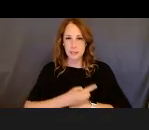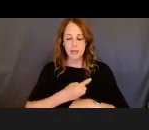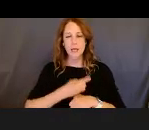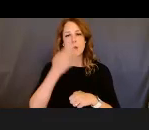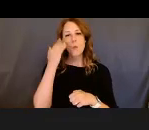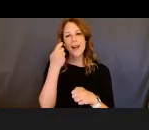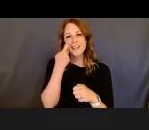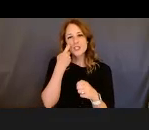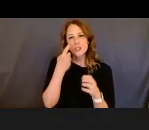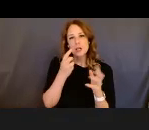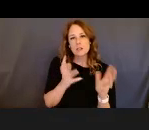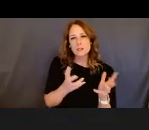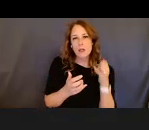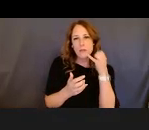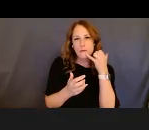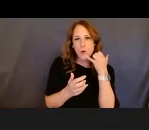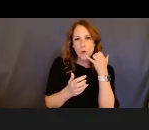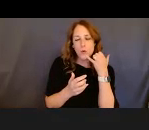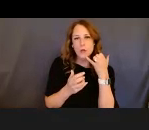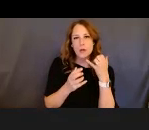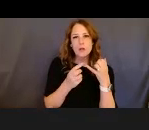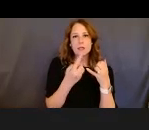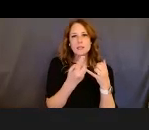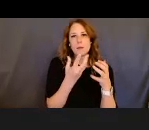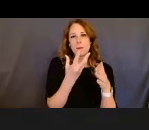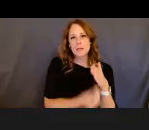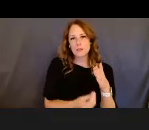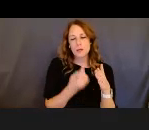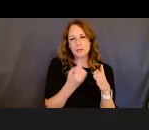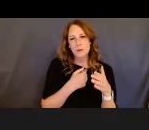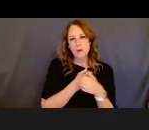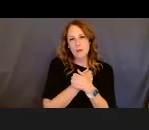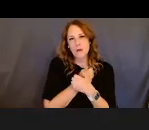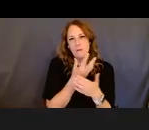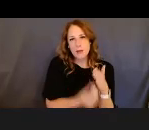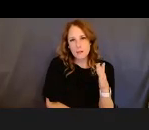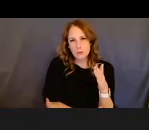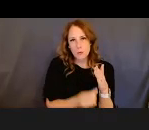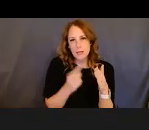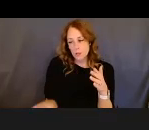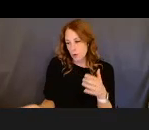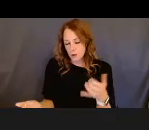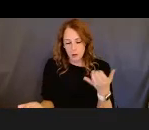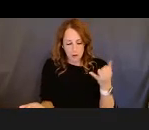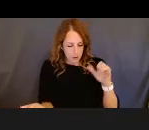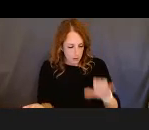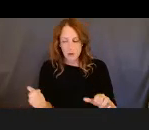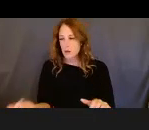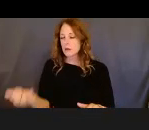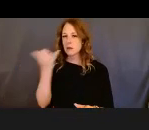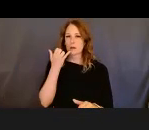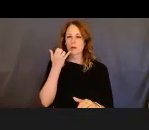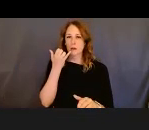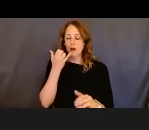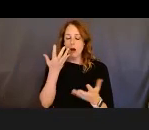phone after receiving a phone call of a loved one passing. So when he calls me that day, I'm already an emotional wreck.